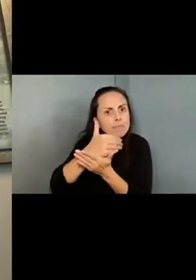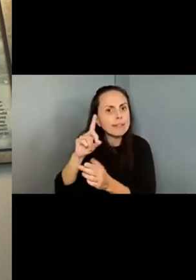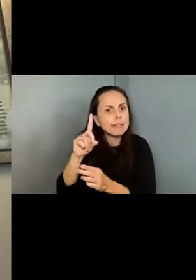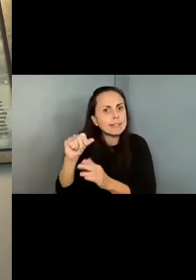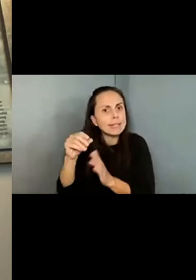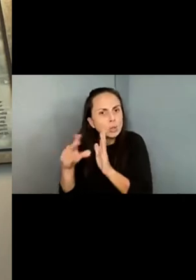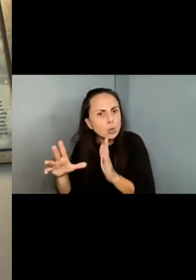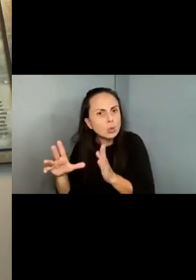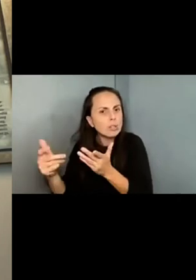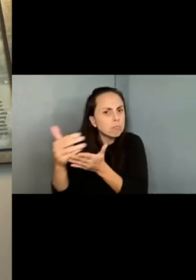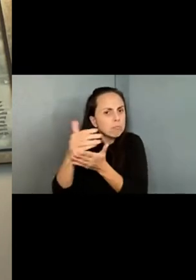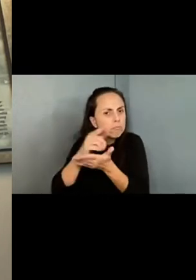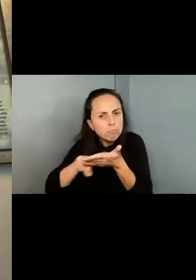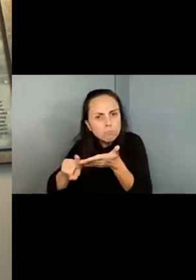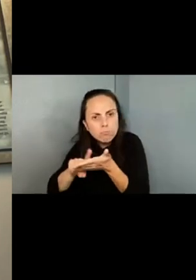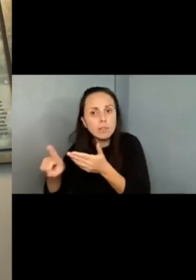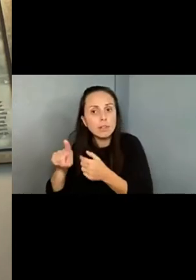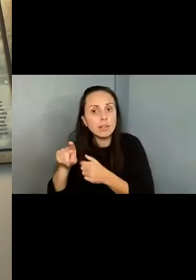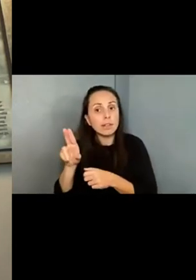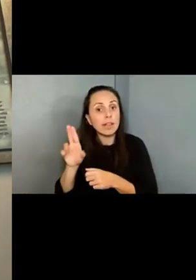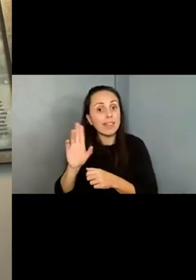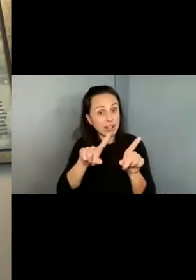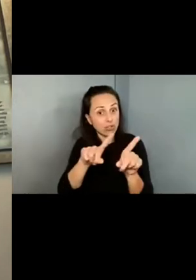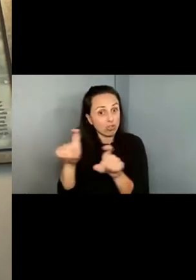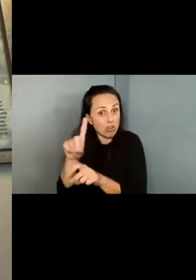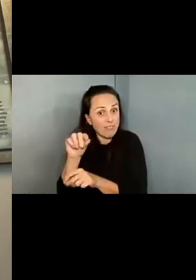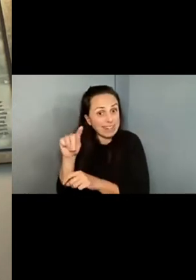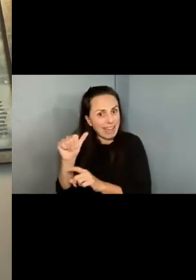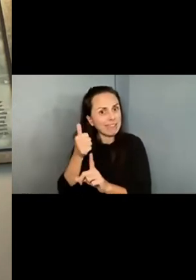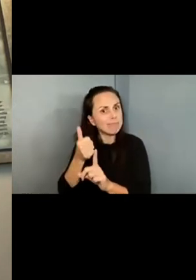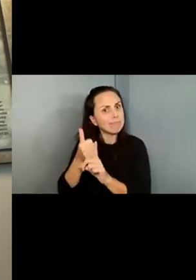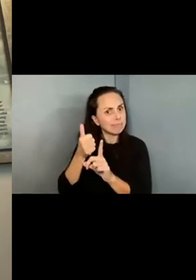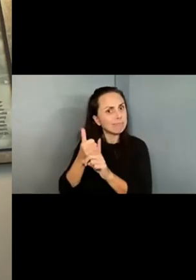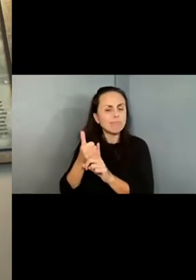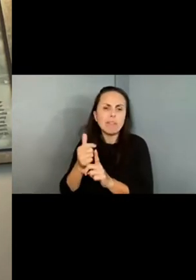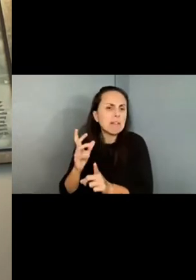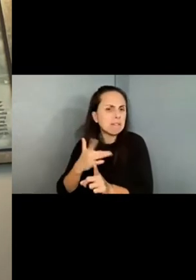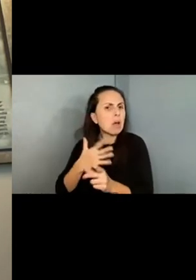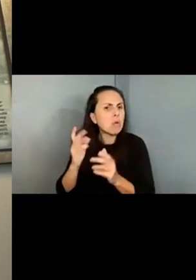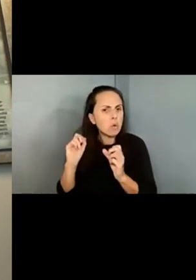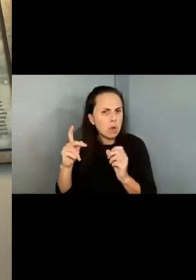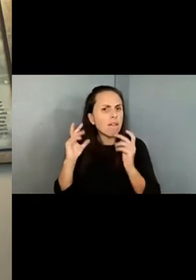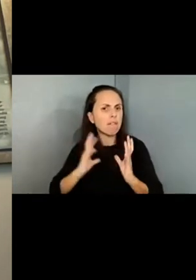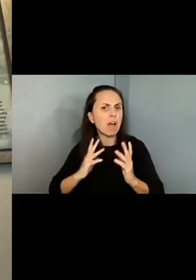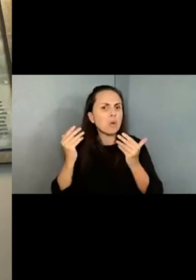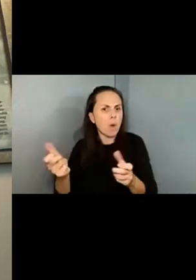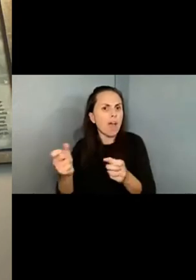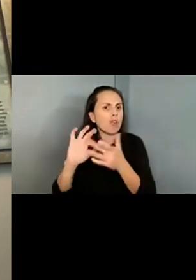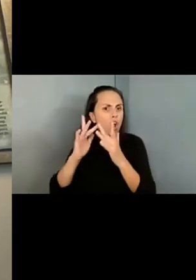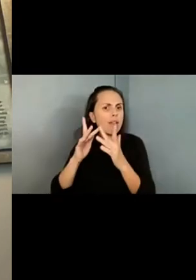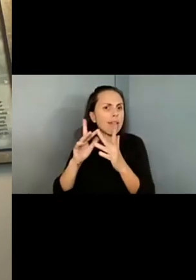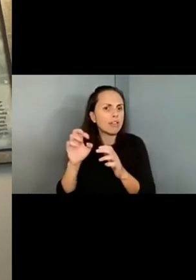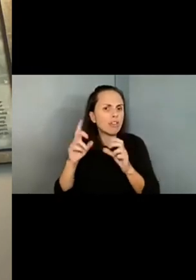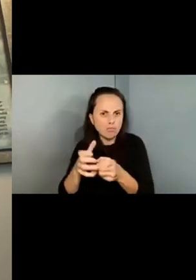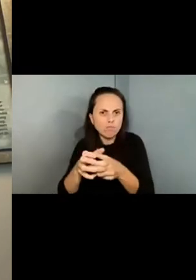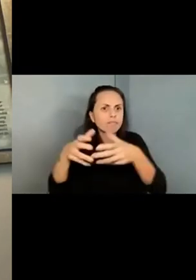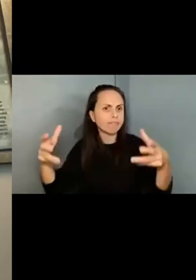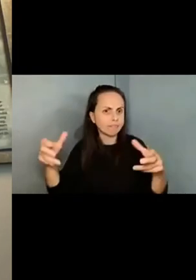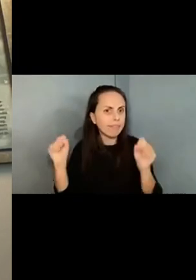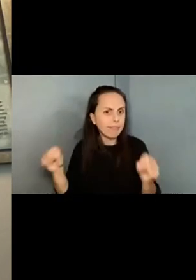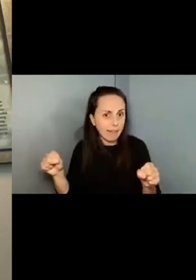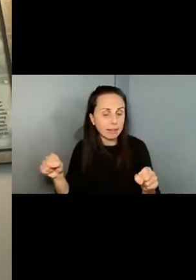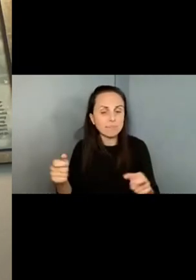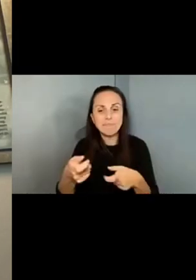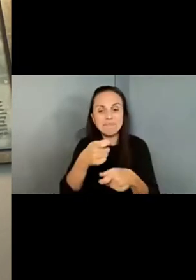students and using that survey data as a kind of green light to expand online education at UBC.